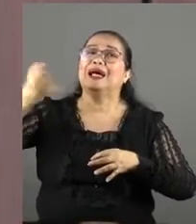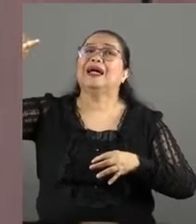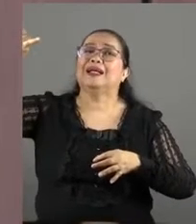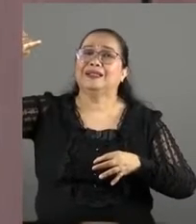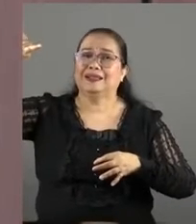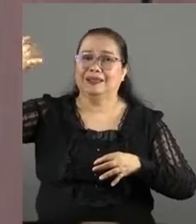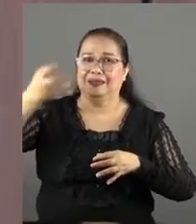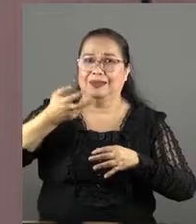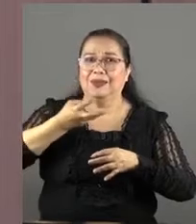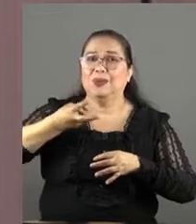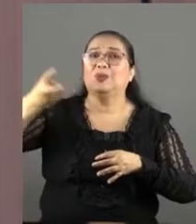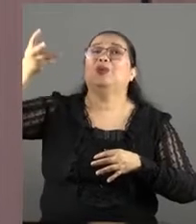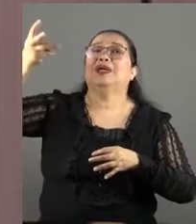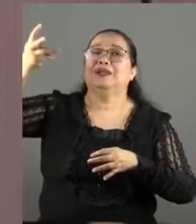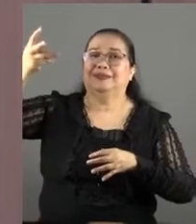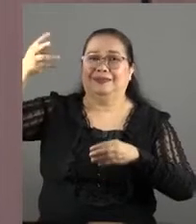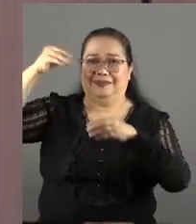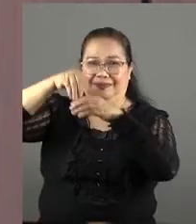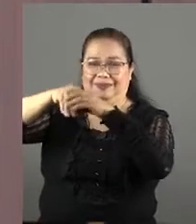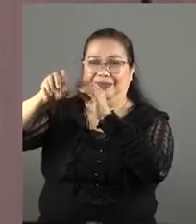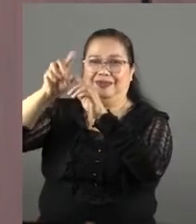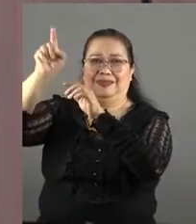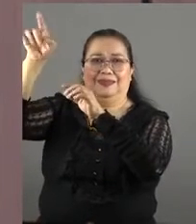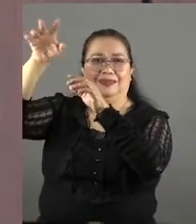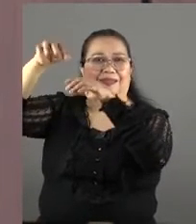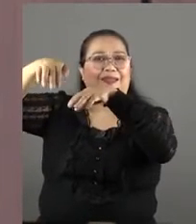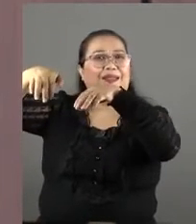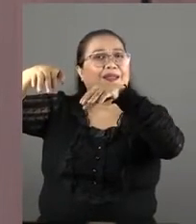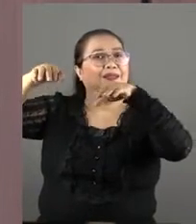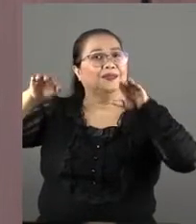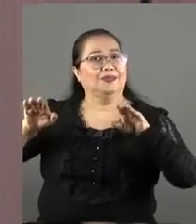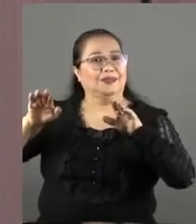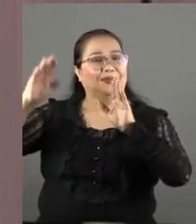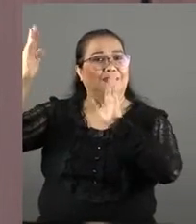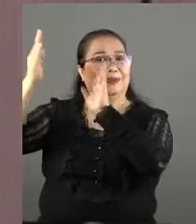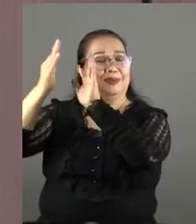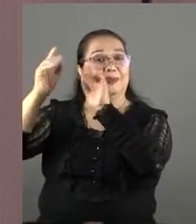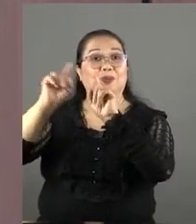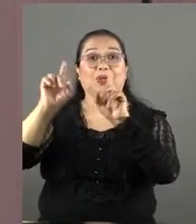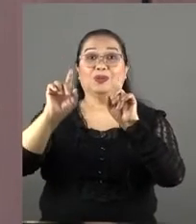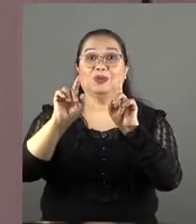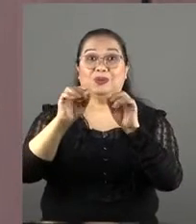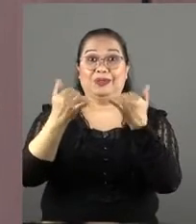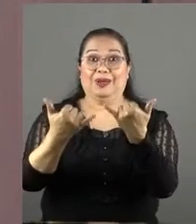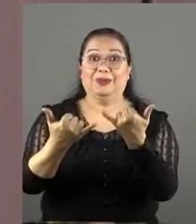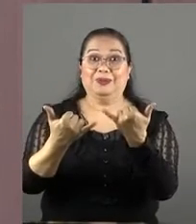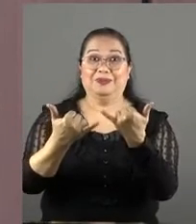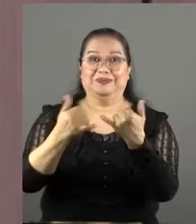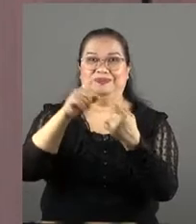wanted to be before the throne of God. And how do you do that today?